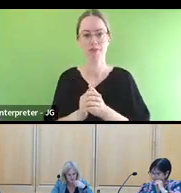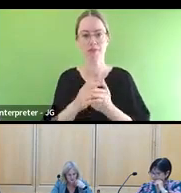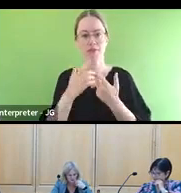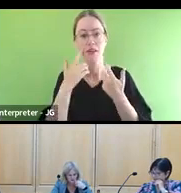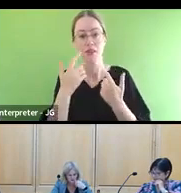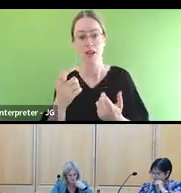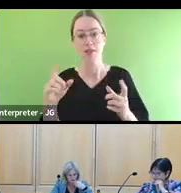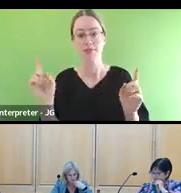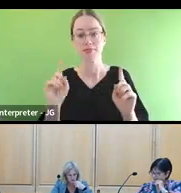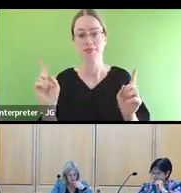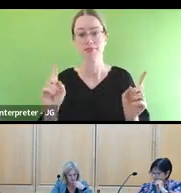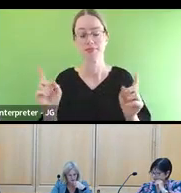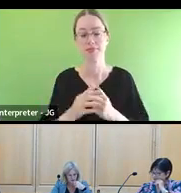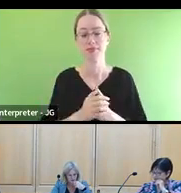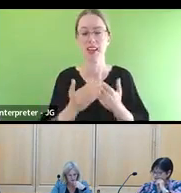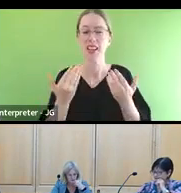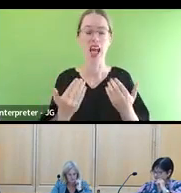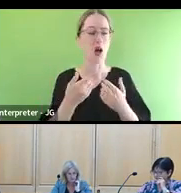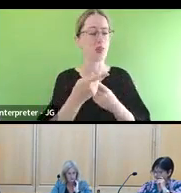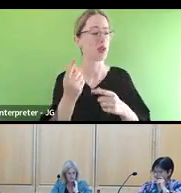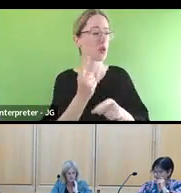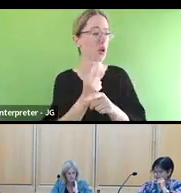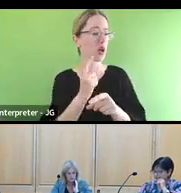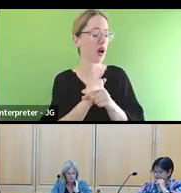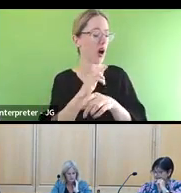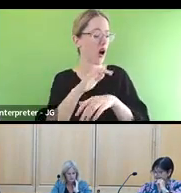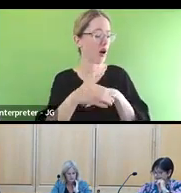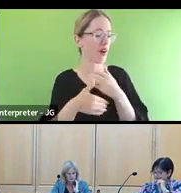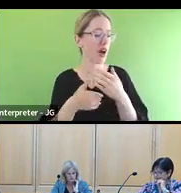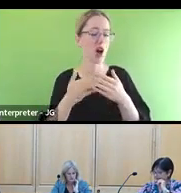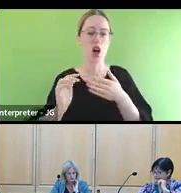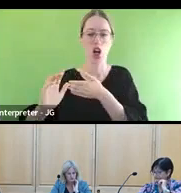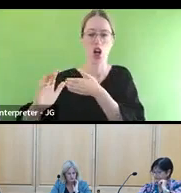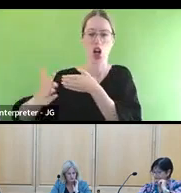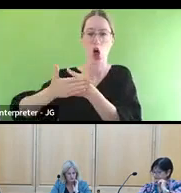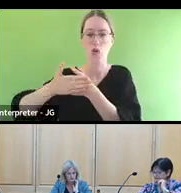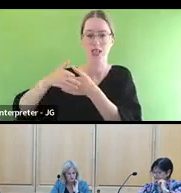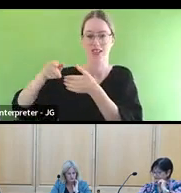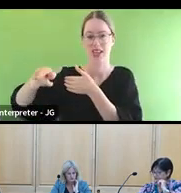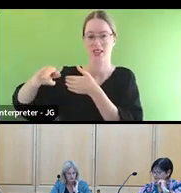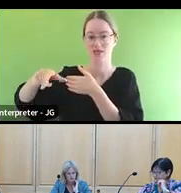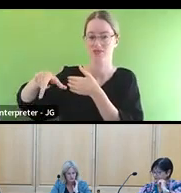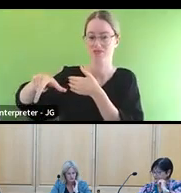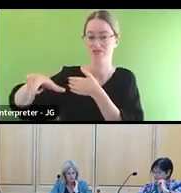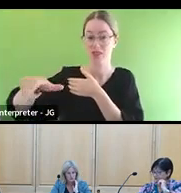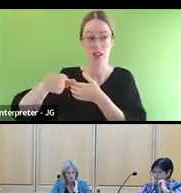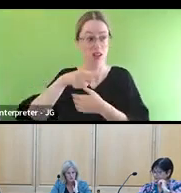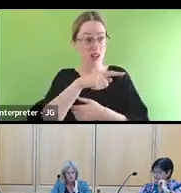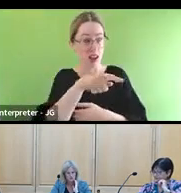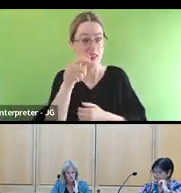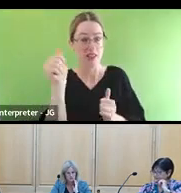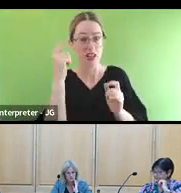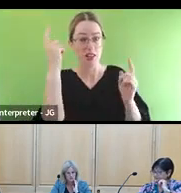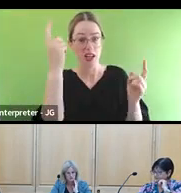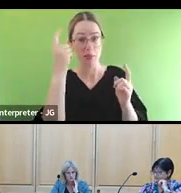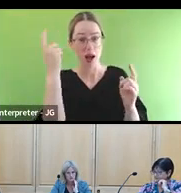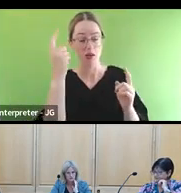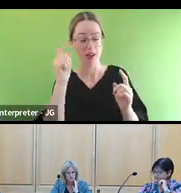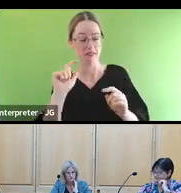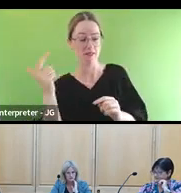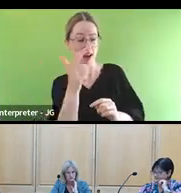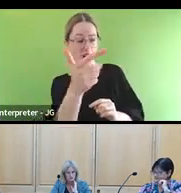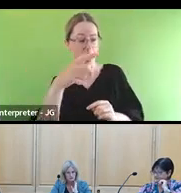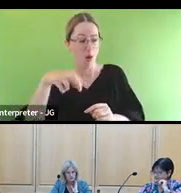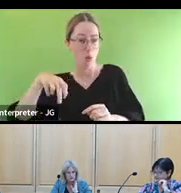that now there's talk about that they're going to don't close it off. Have they taken into consideration how far you have to walk